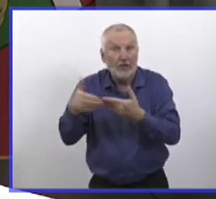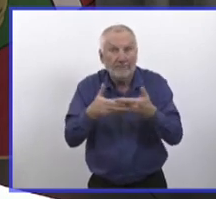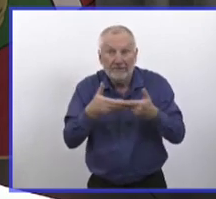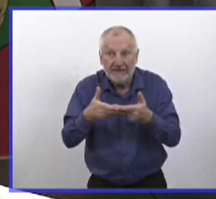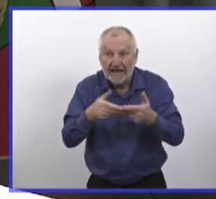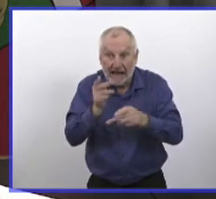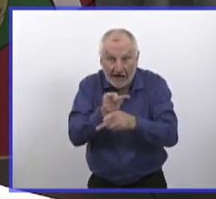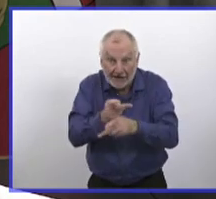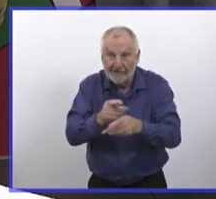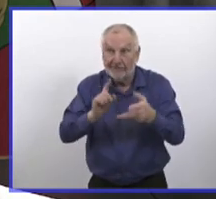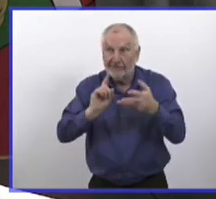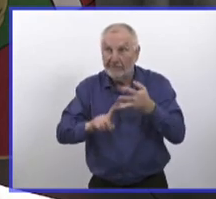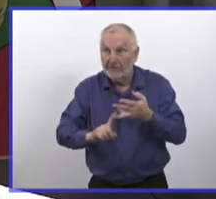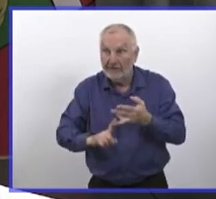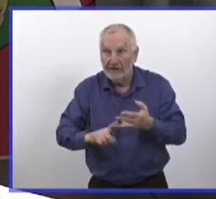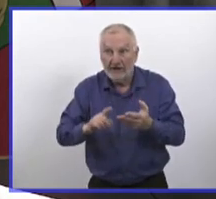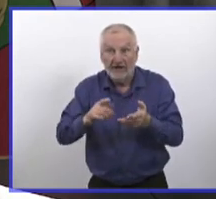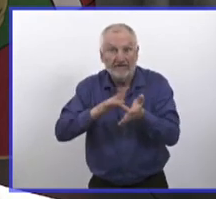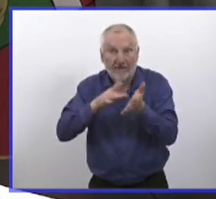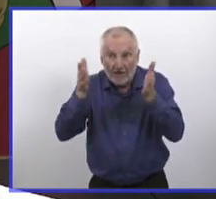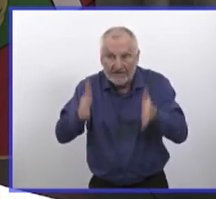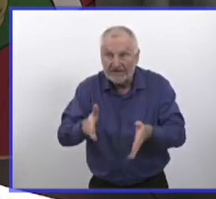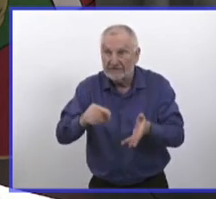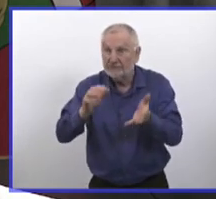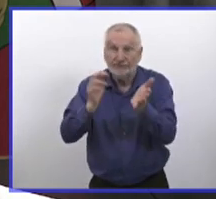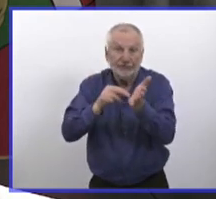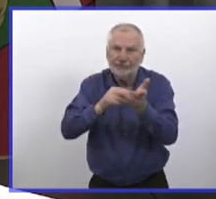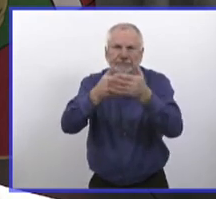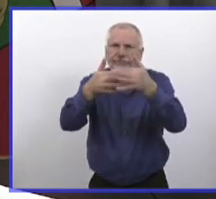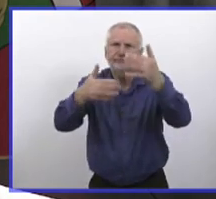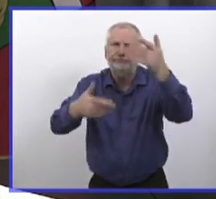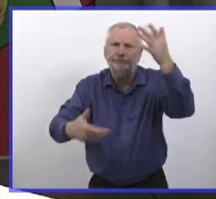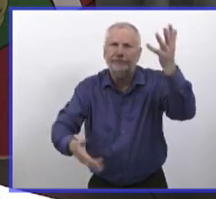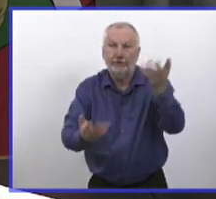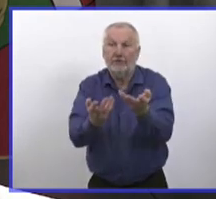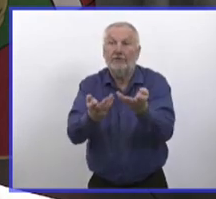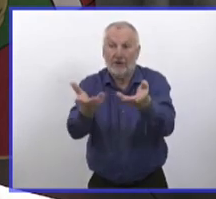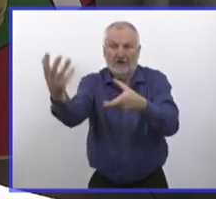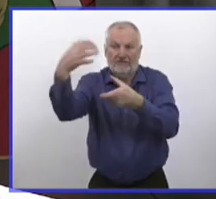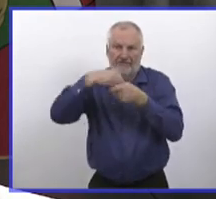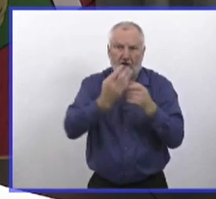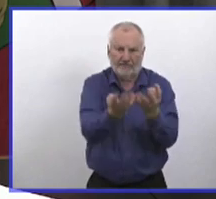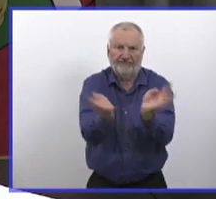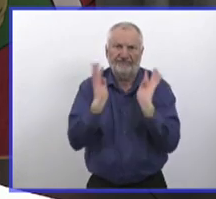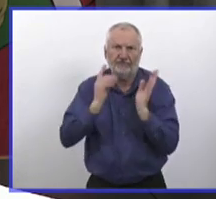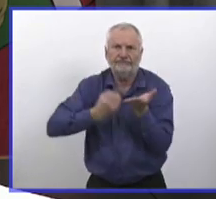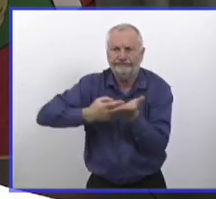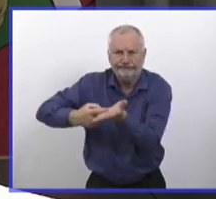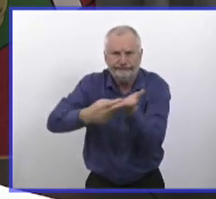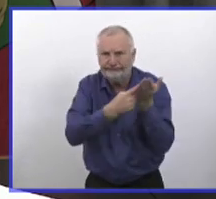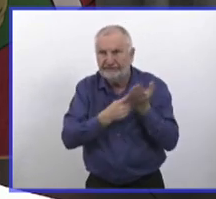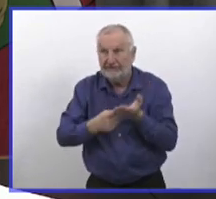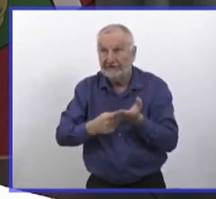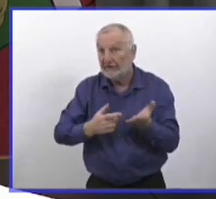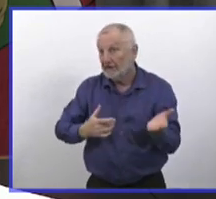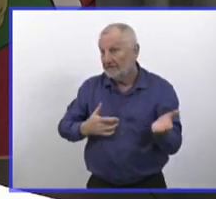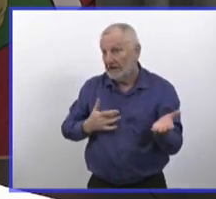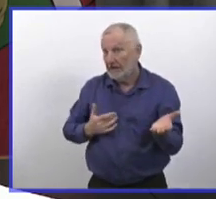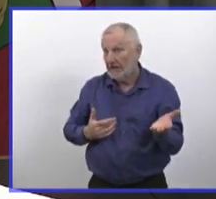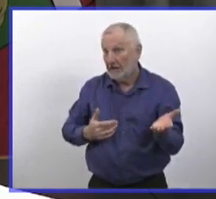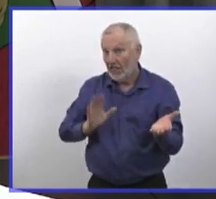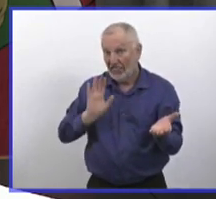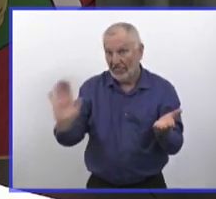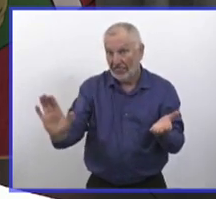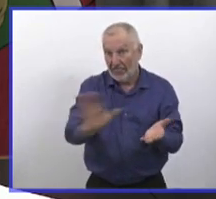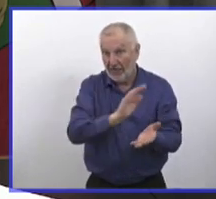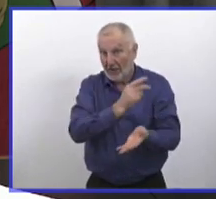and nurses, and had them assess it based on their medical expertise, what they're seeing with their local patient